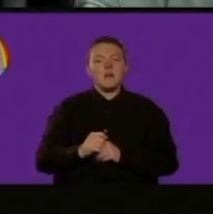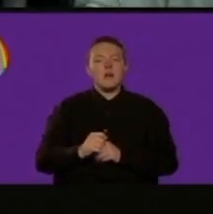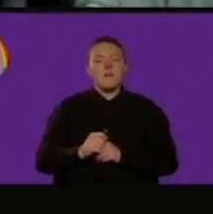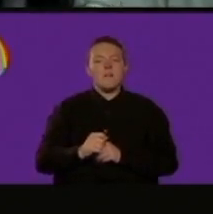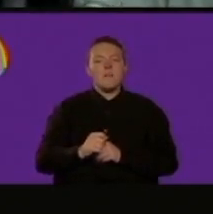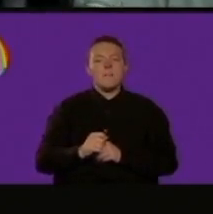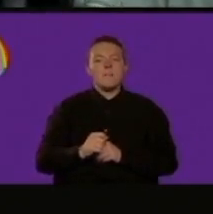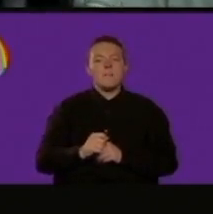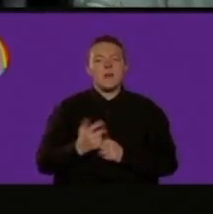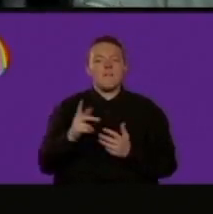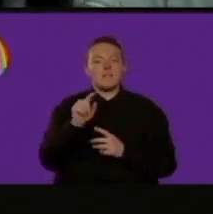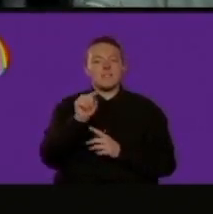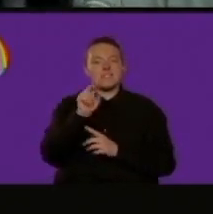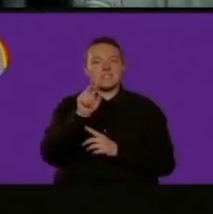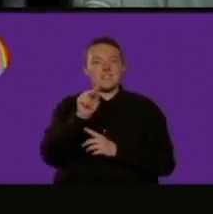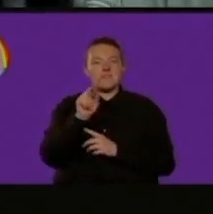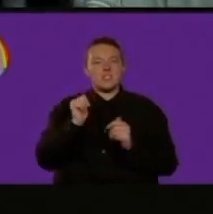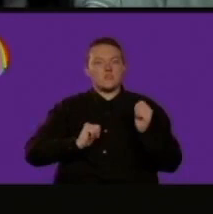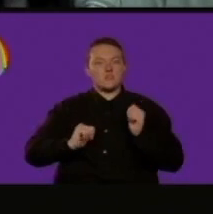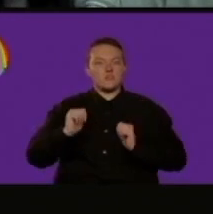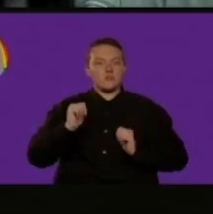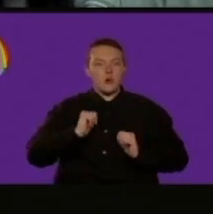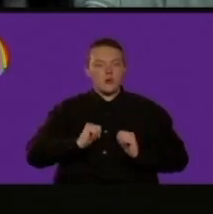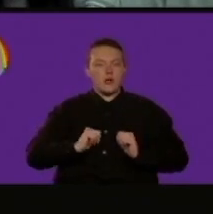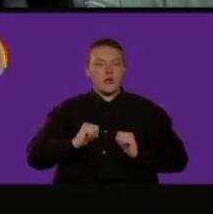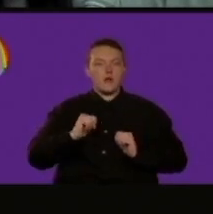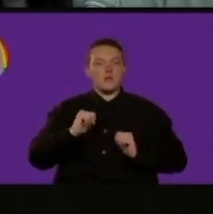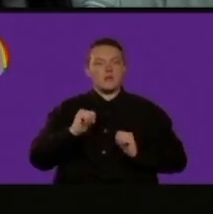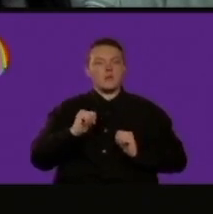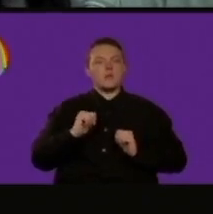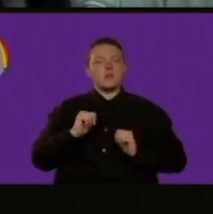there was an open conversation about these conventions, and